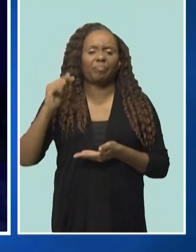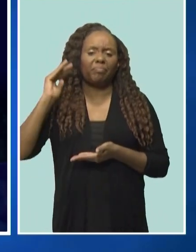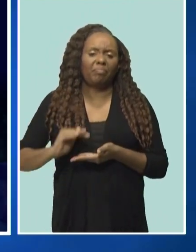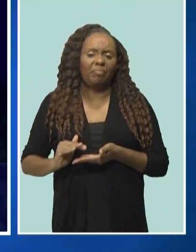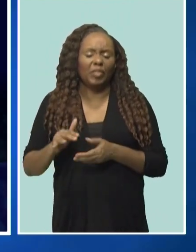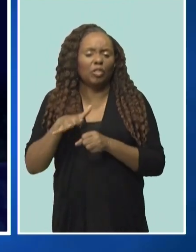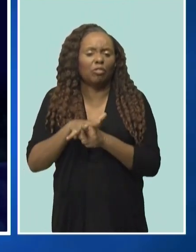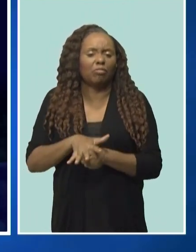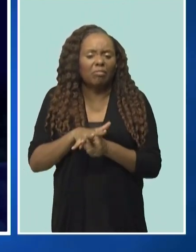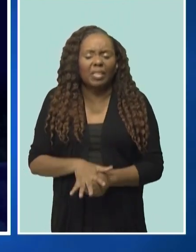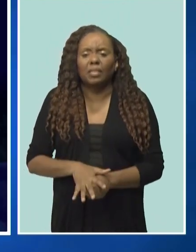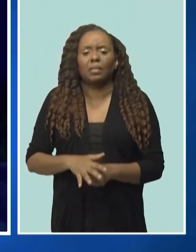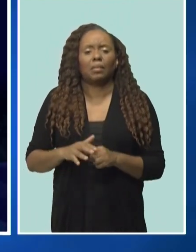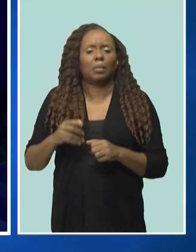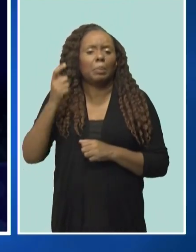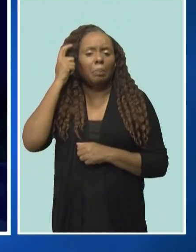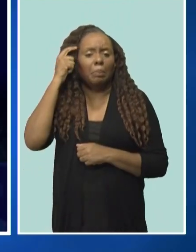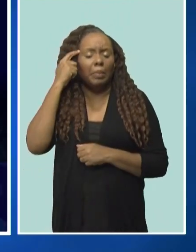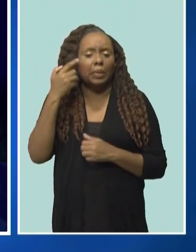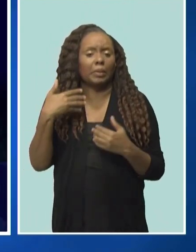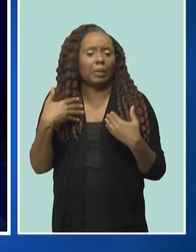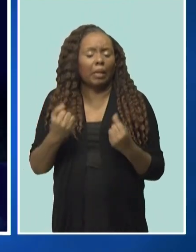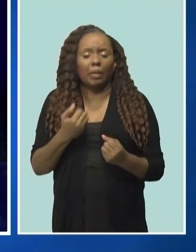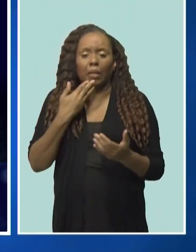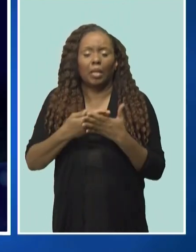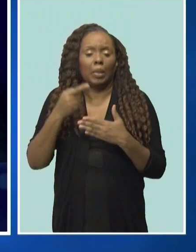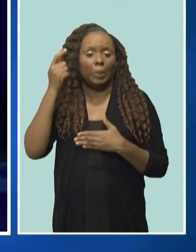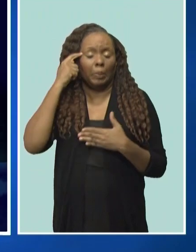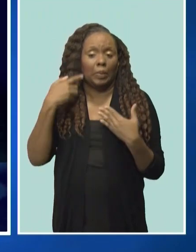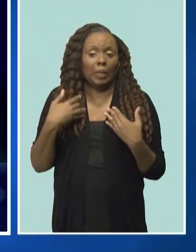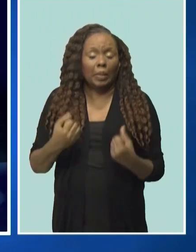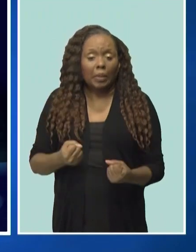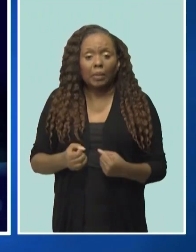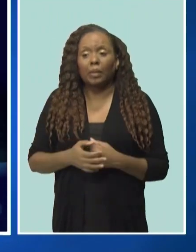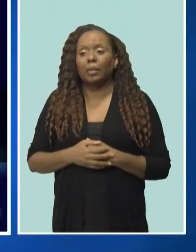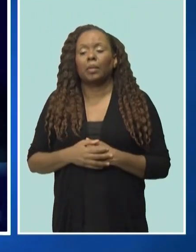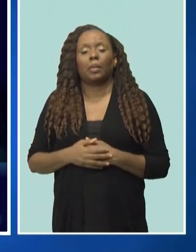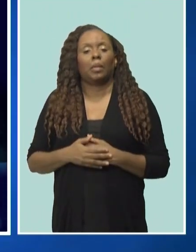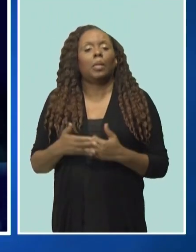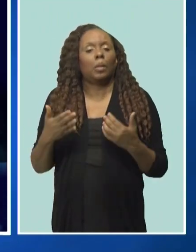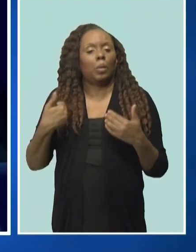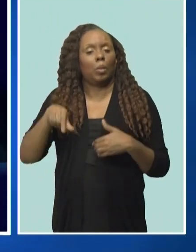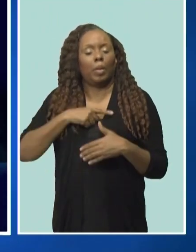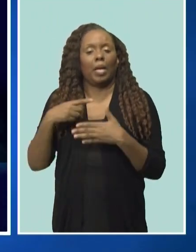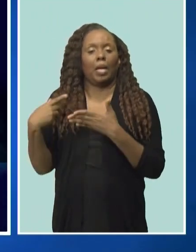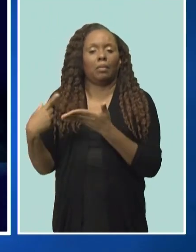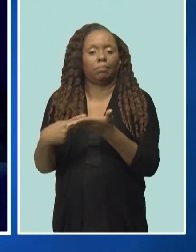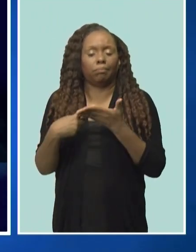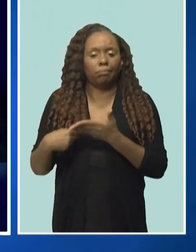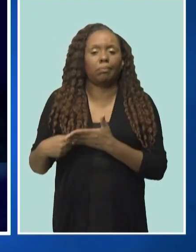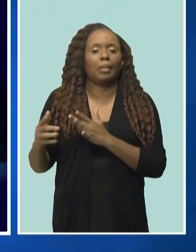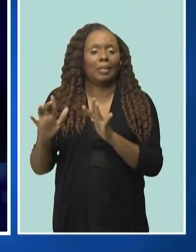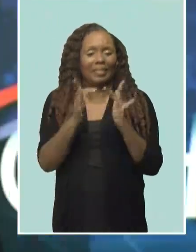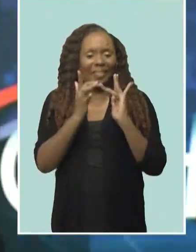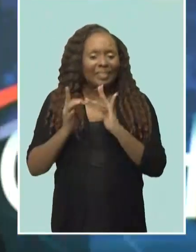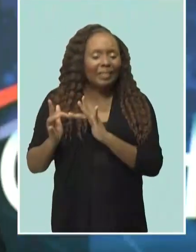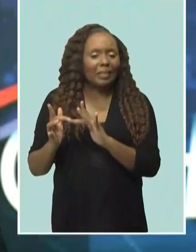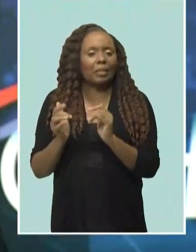recognise it and manage it. And we're doing this through our affiliated unions, through our contact networks, and through our inspectors.